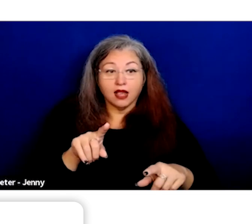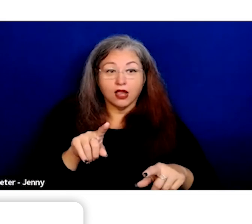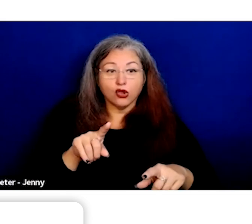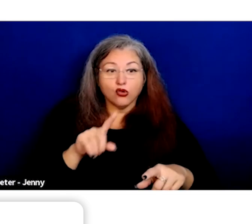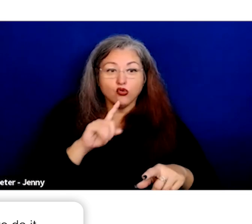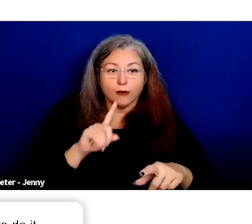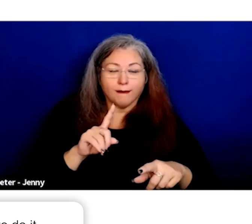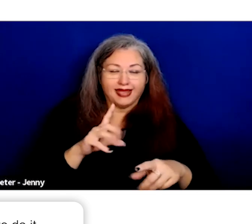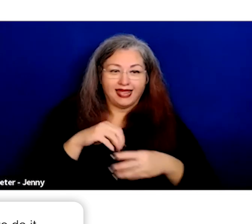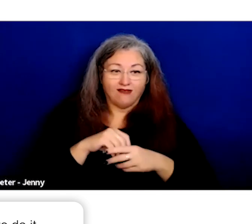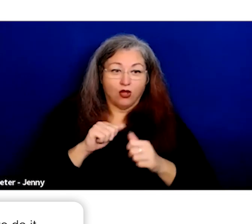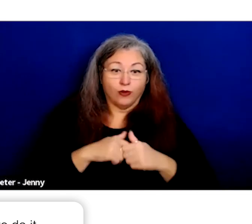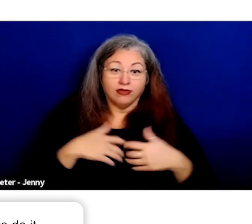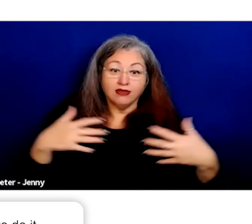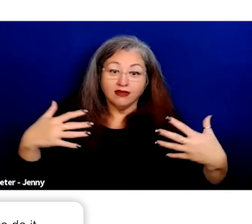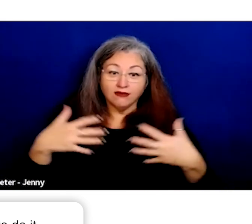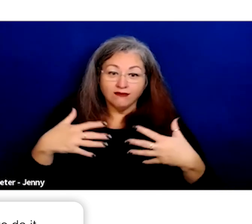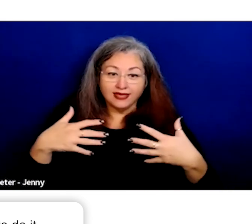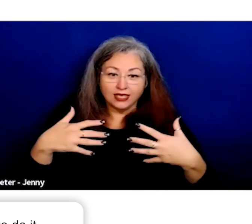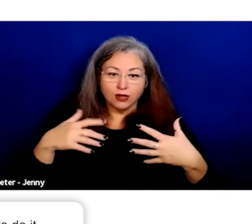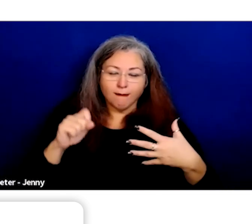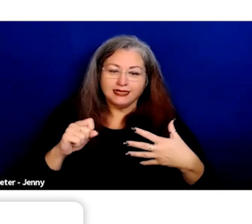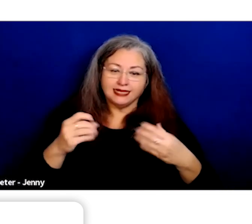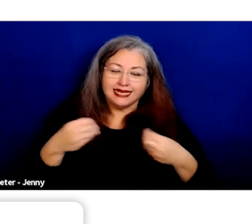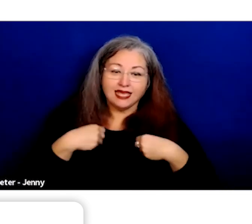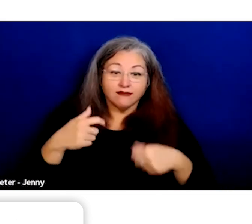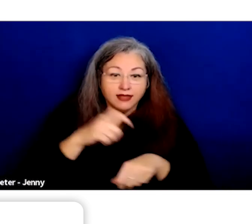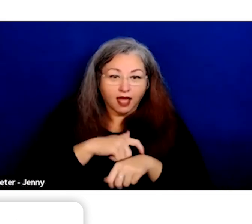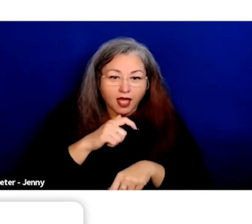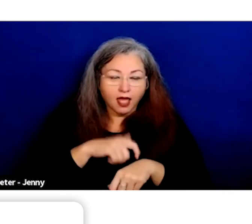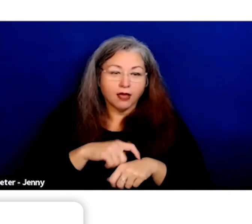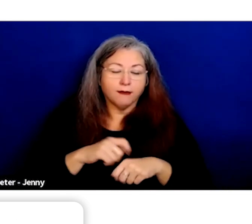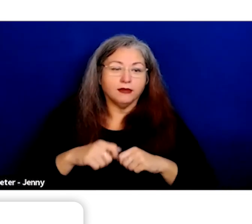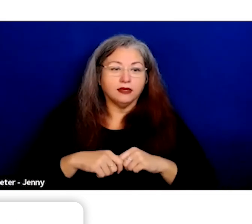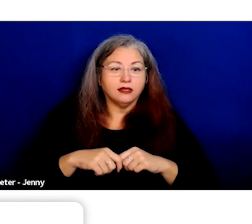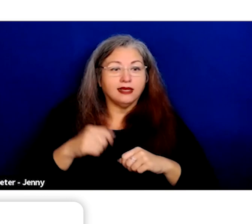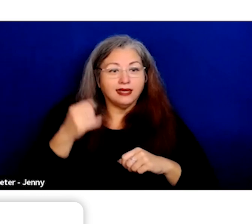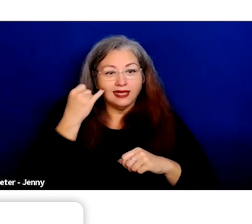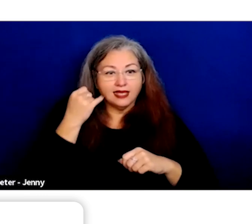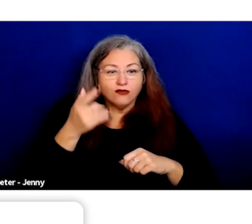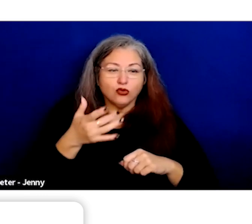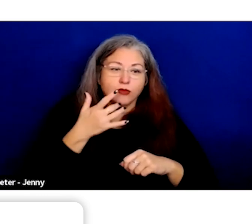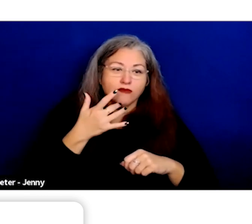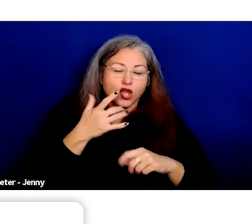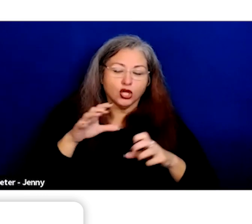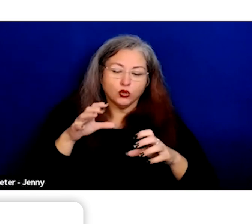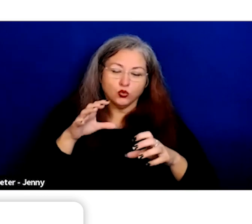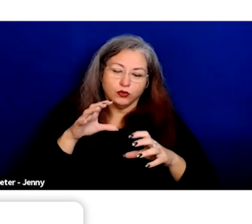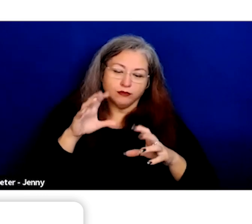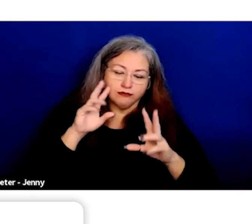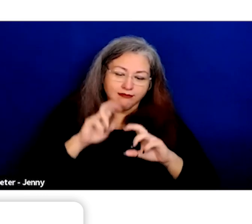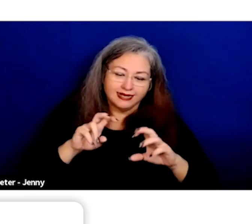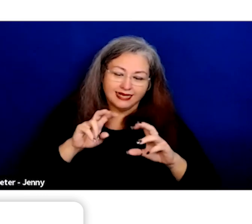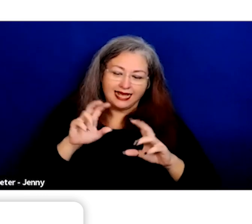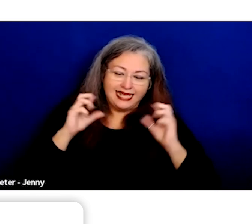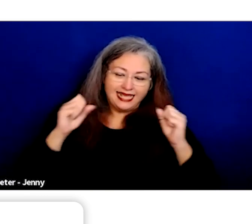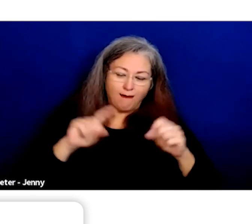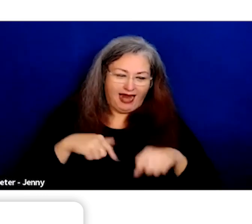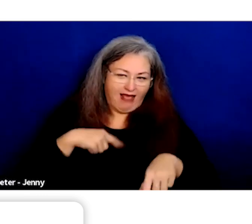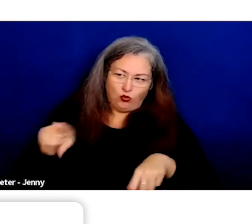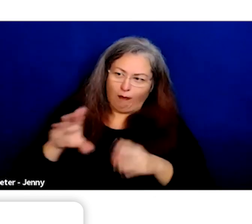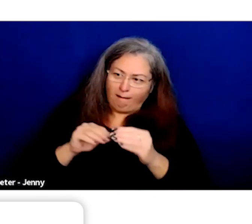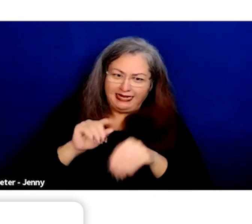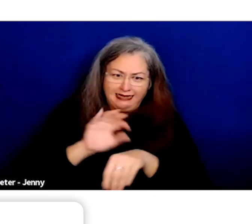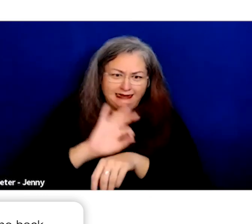in our fear is having the time to do it, right? When we want to do that inner healing work and it's like, well, shit, I got a 9 o'clock